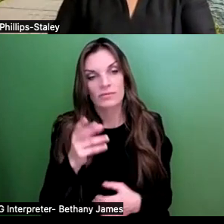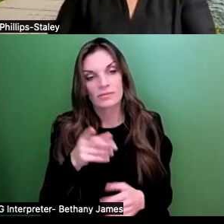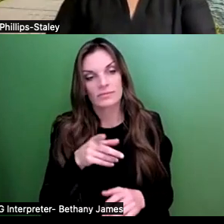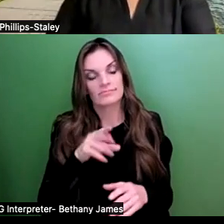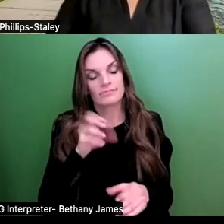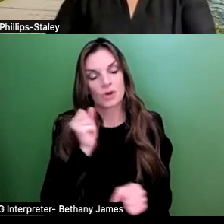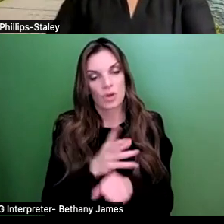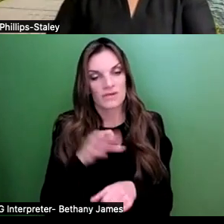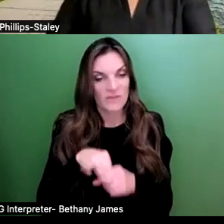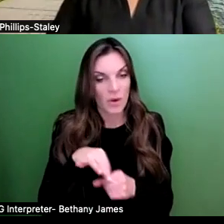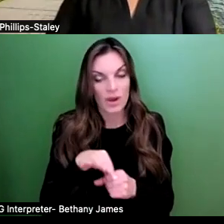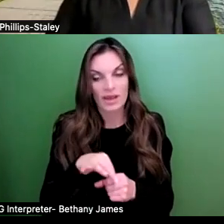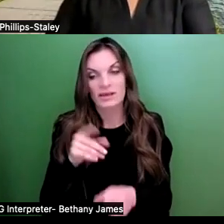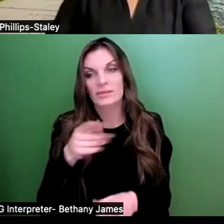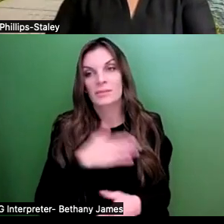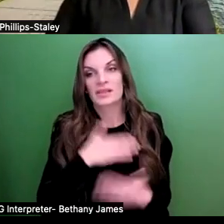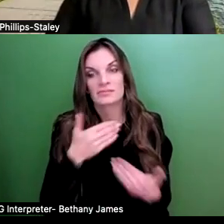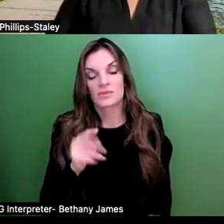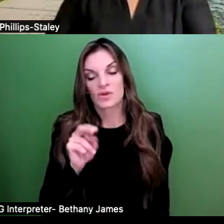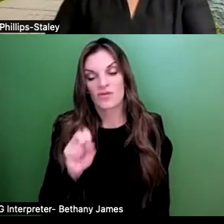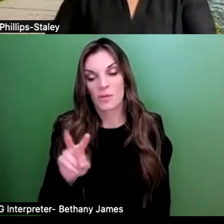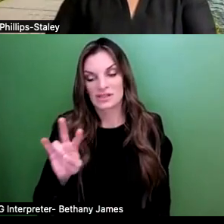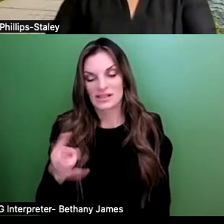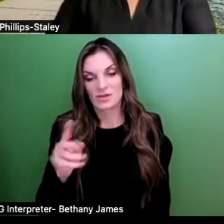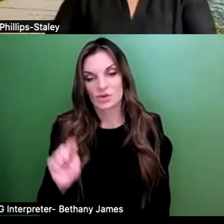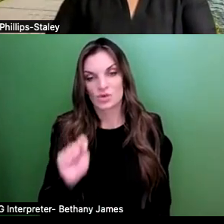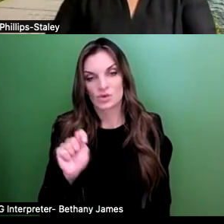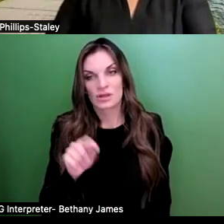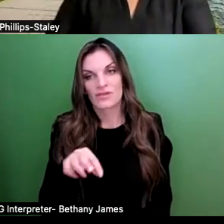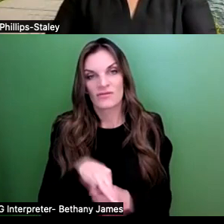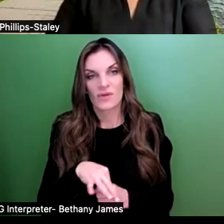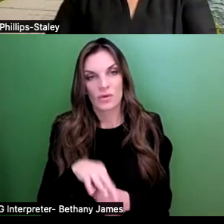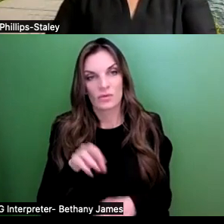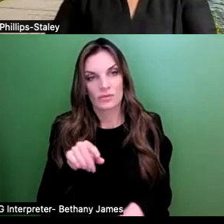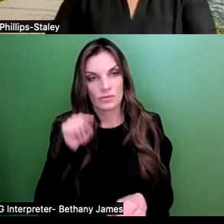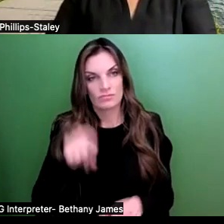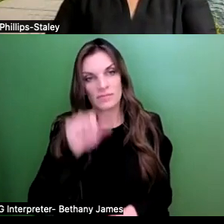we ask for your vote on Tuesday, November 7th. Vote row A all the way.